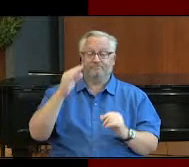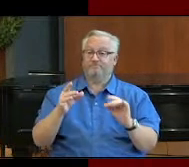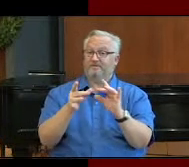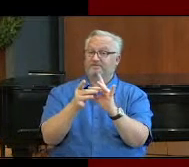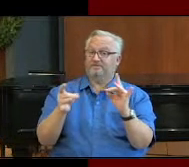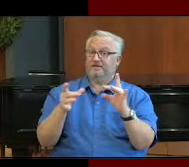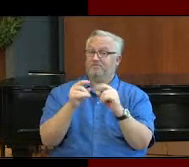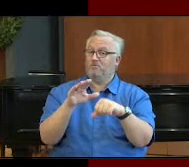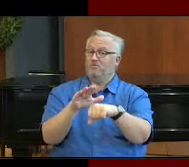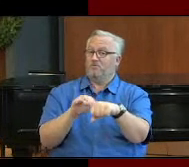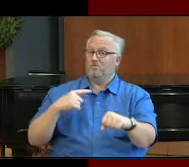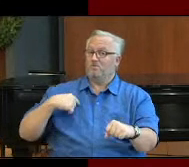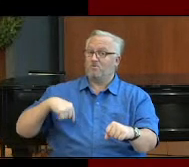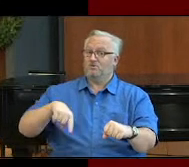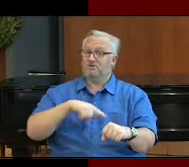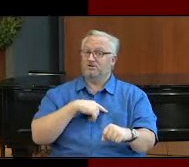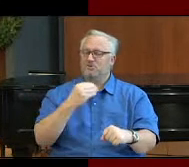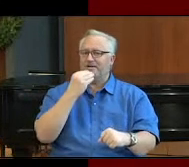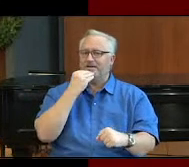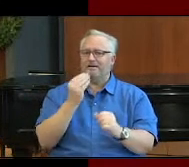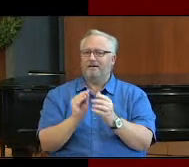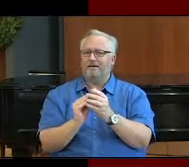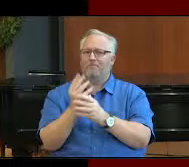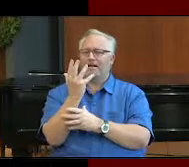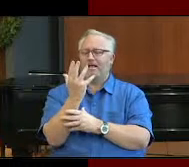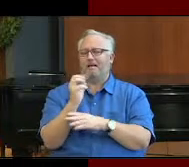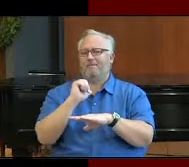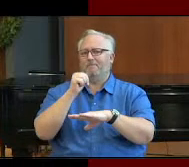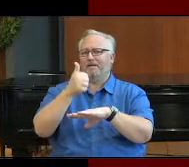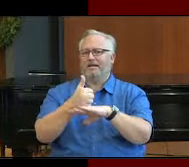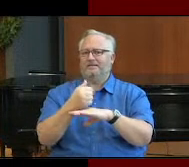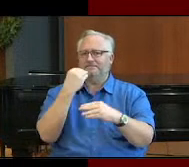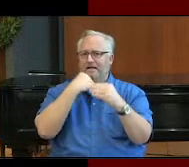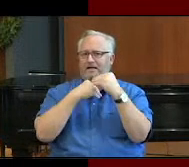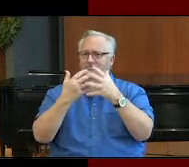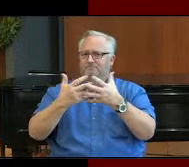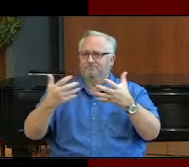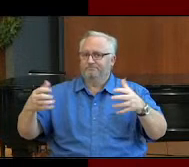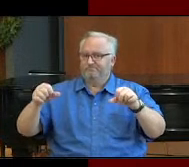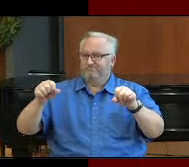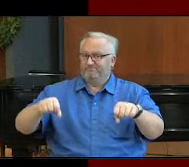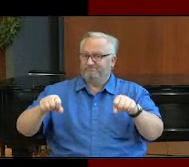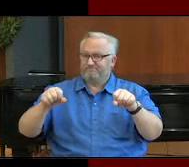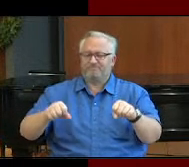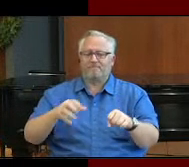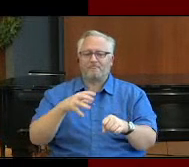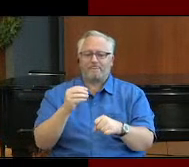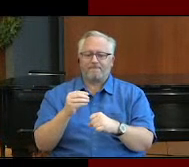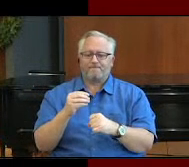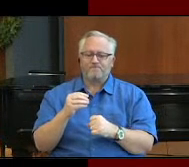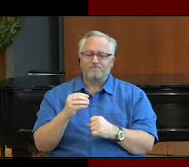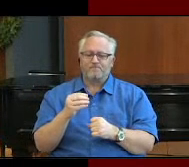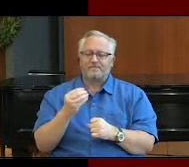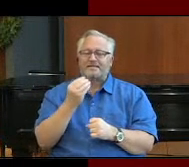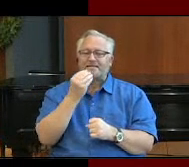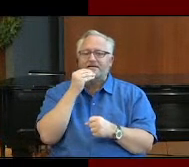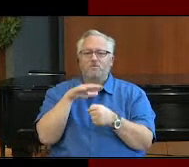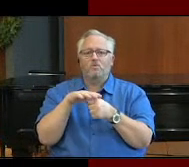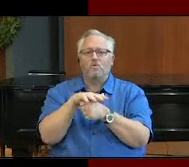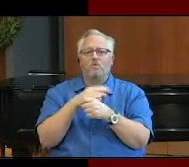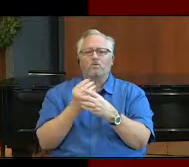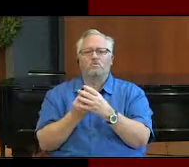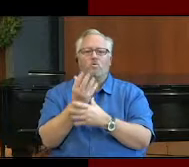statement calls on us to eat a plant-based diet as much as possible and eat food that is locally